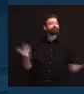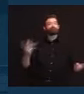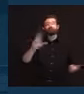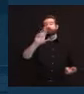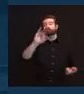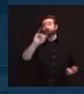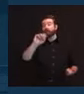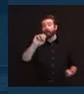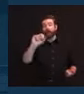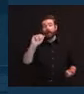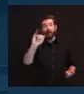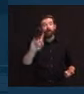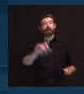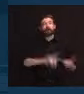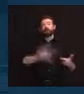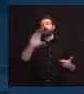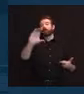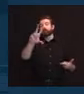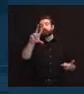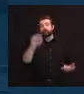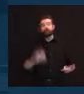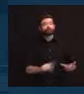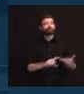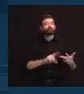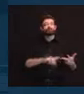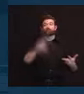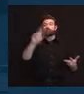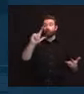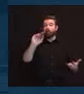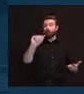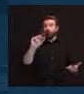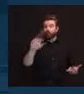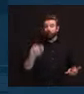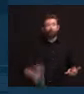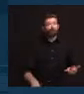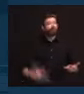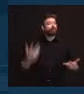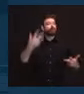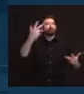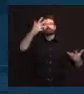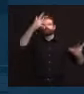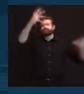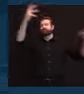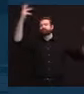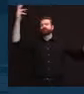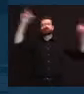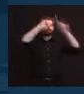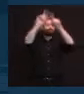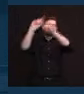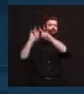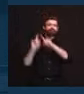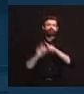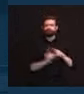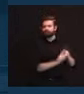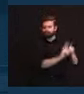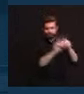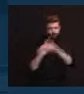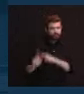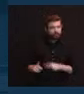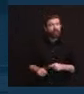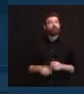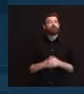Walmart stores, and state, county, and locally organized sites. And you can locate one near you by going to the tried and true